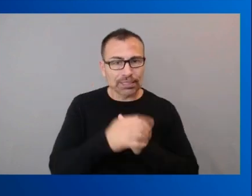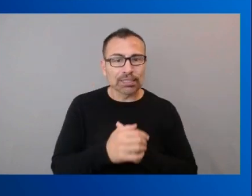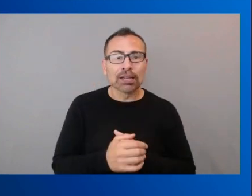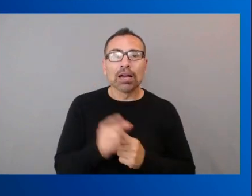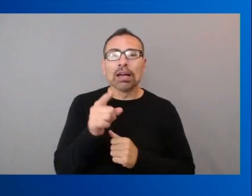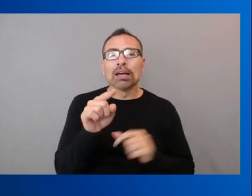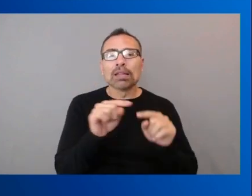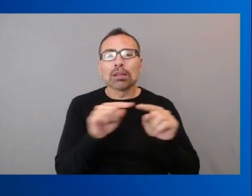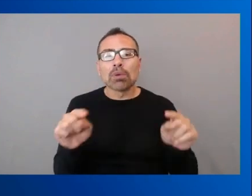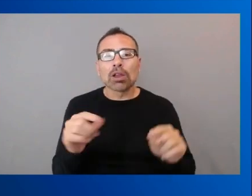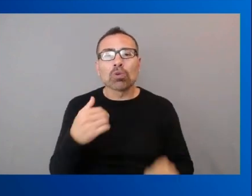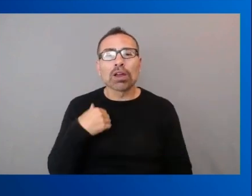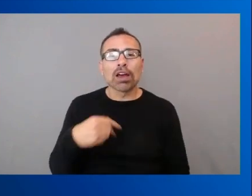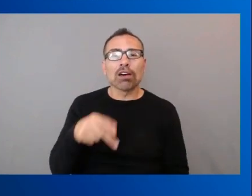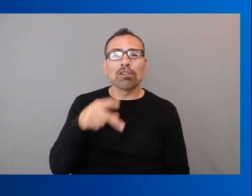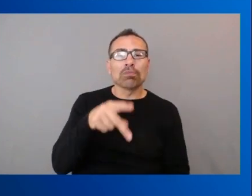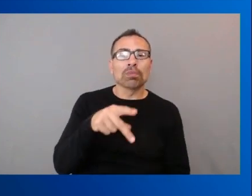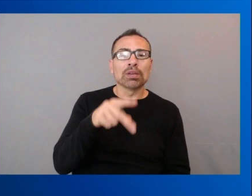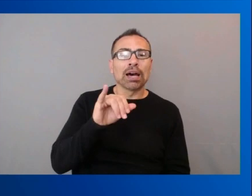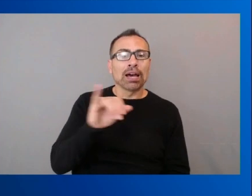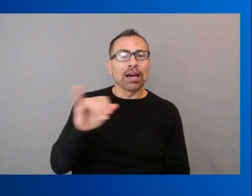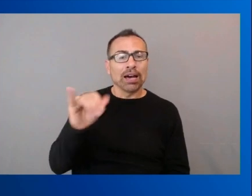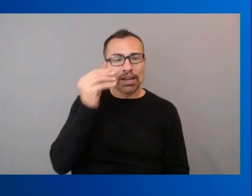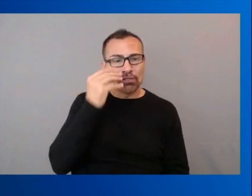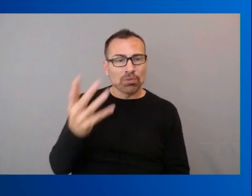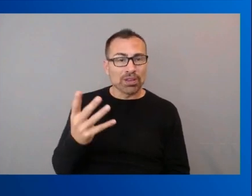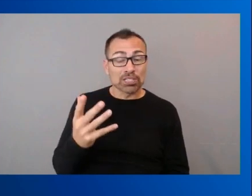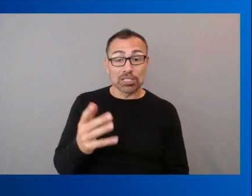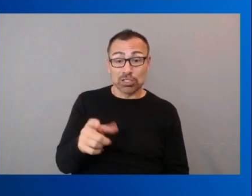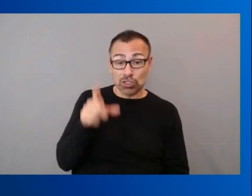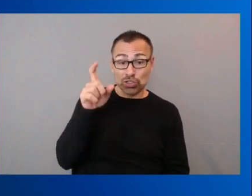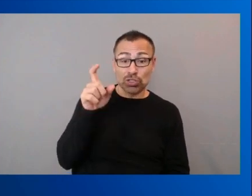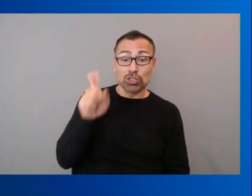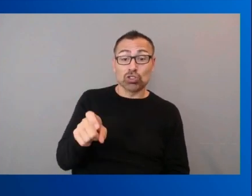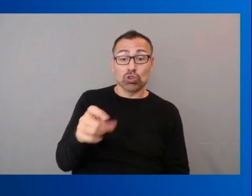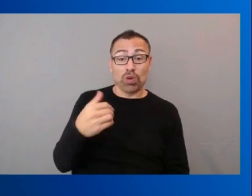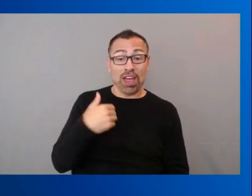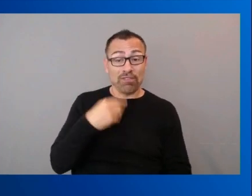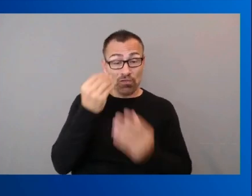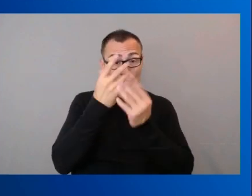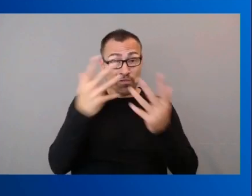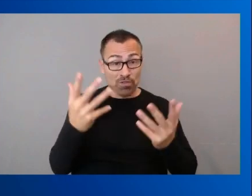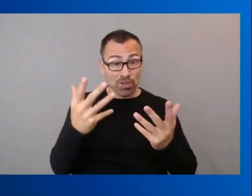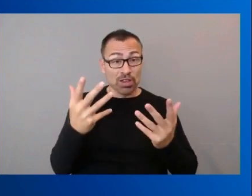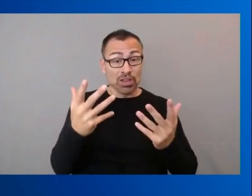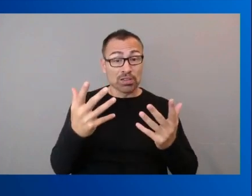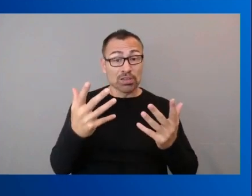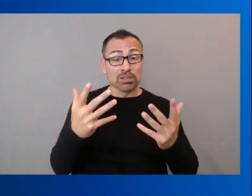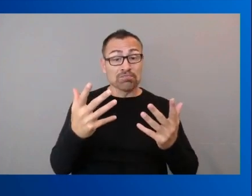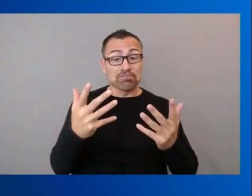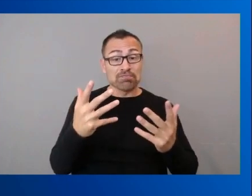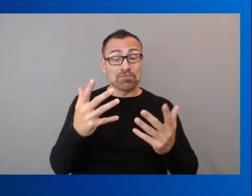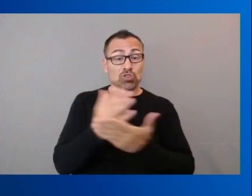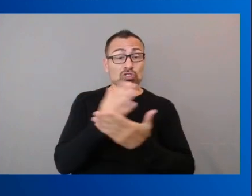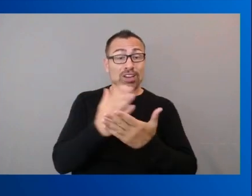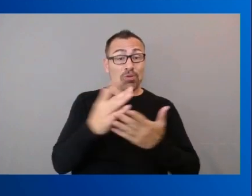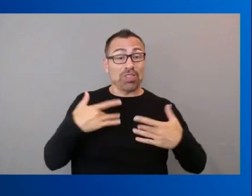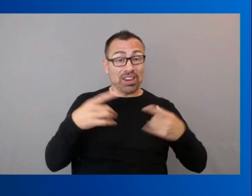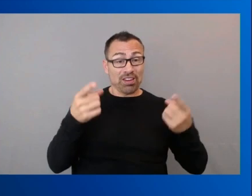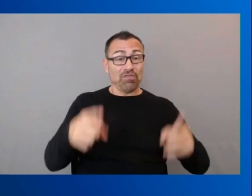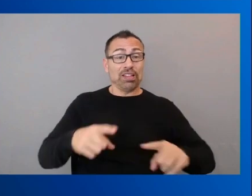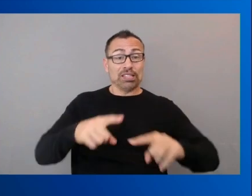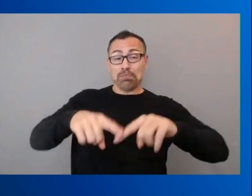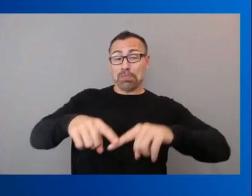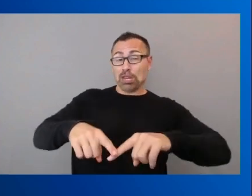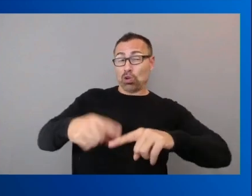PII information. Right. Okay, should we be raising events with PII information? Depends on the kind of use case. Yeah. Now, is this too much information